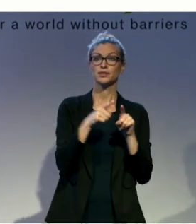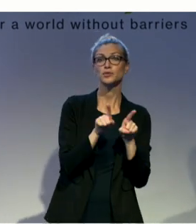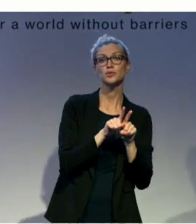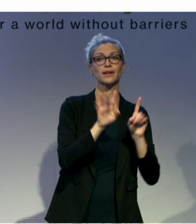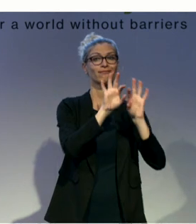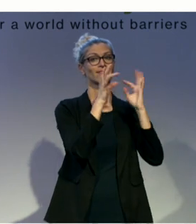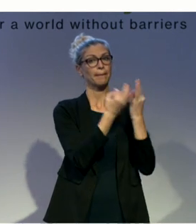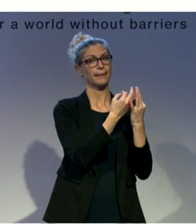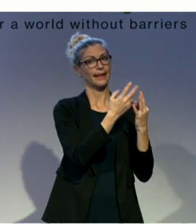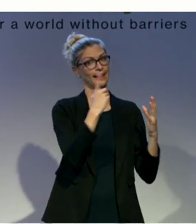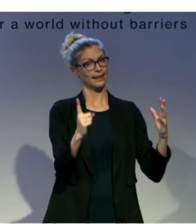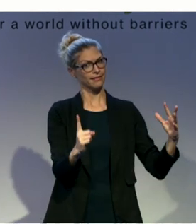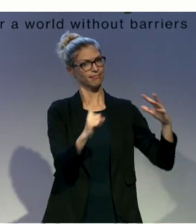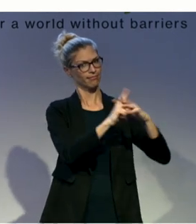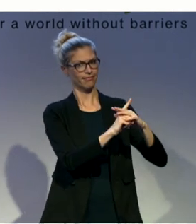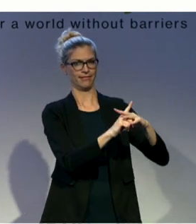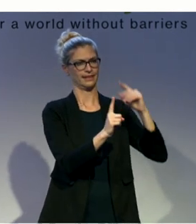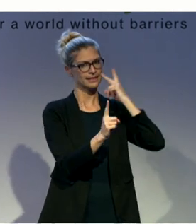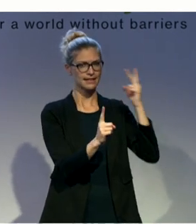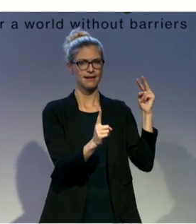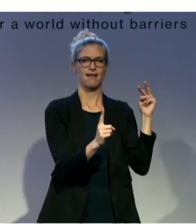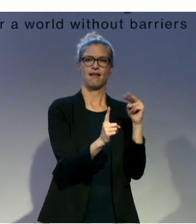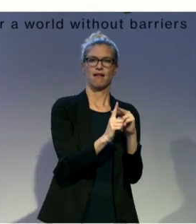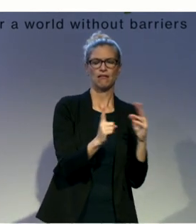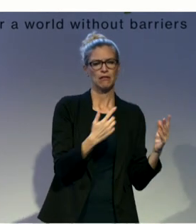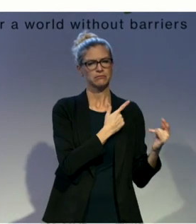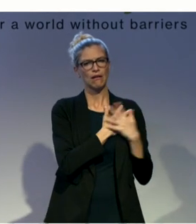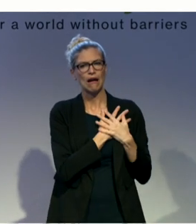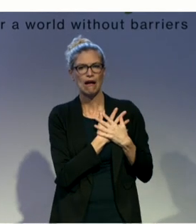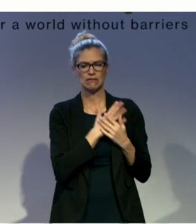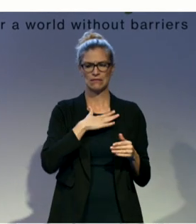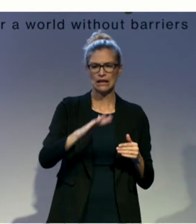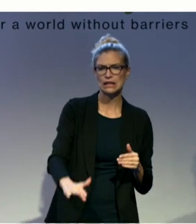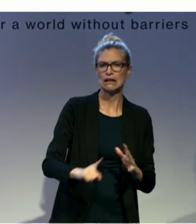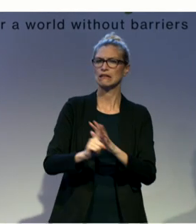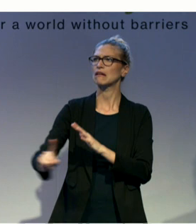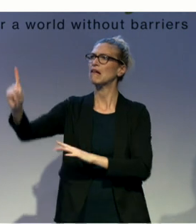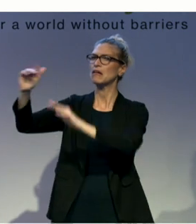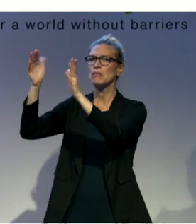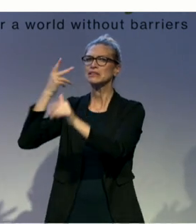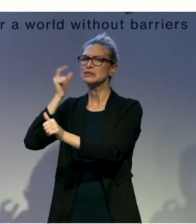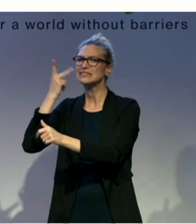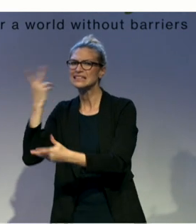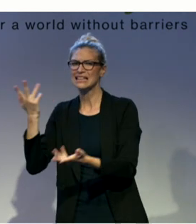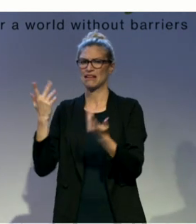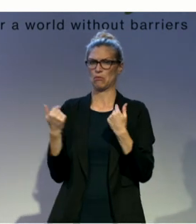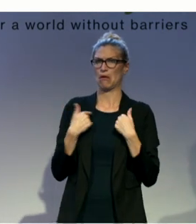relatives are less concerned about what will happen to their loved ones once they can no longer care for them.